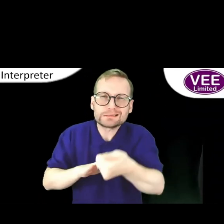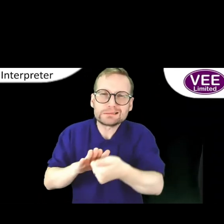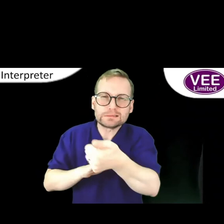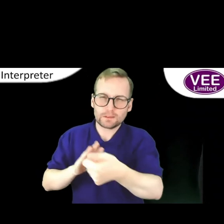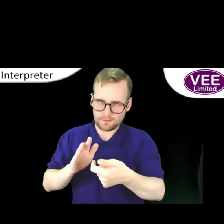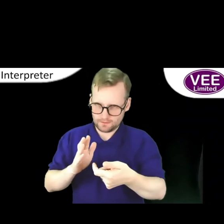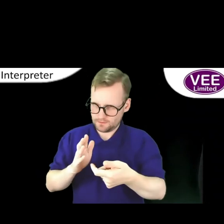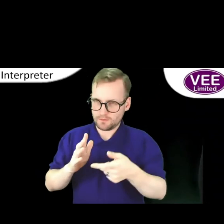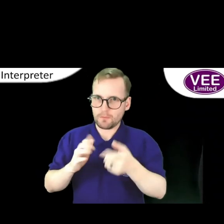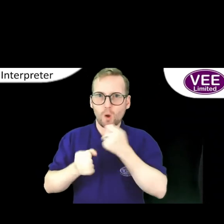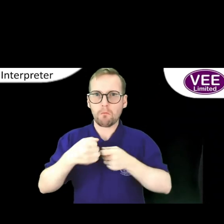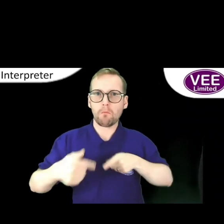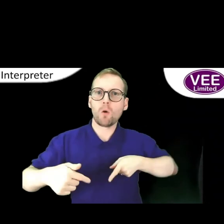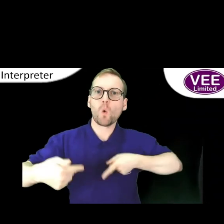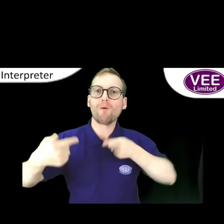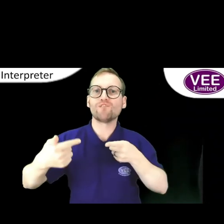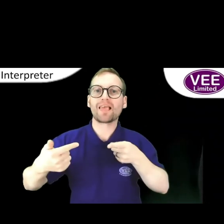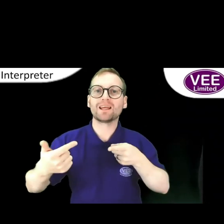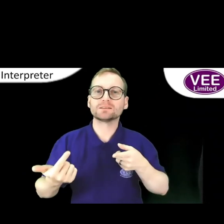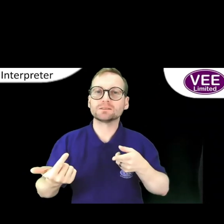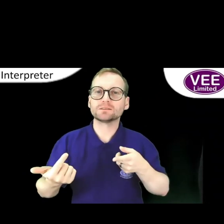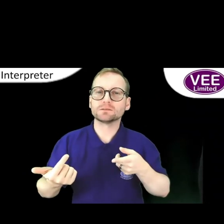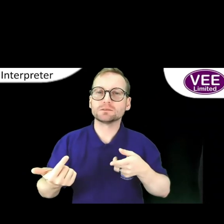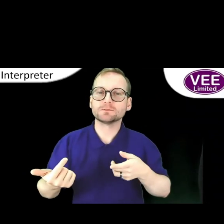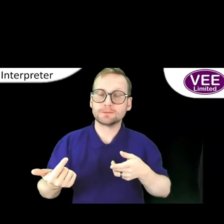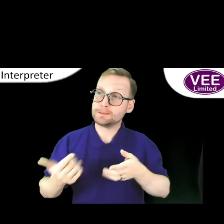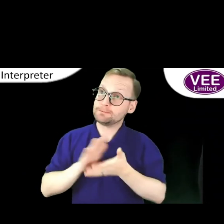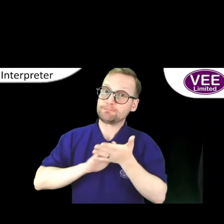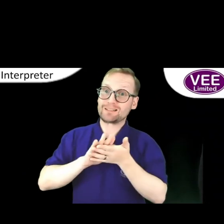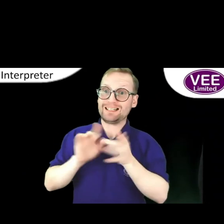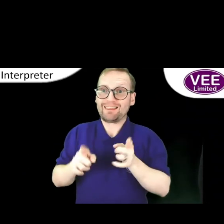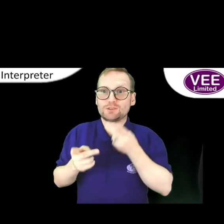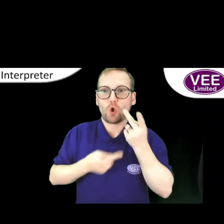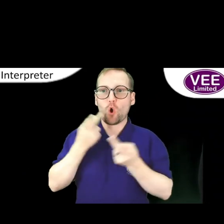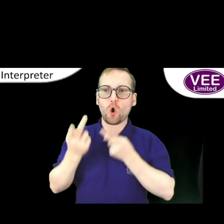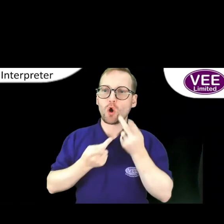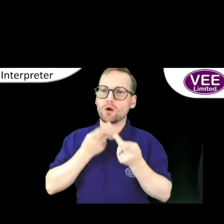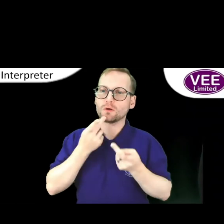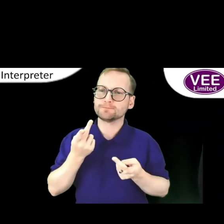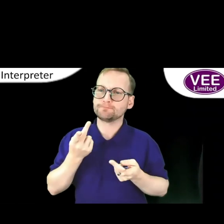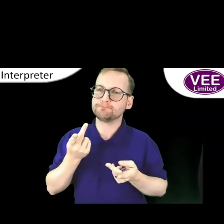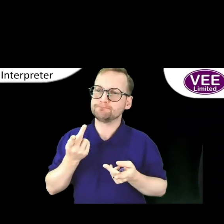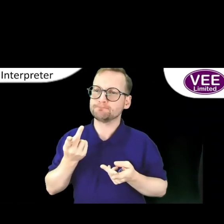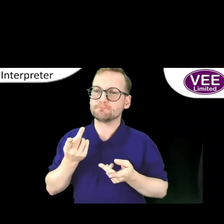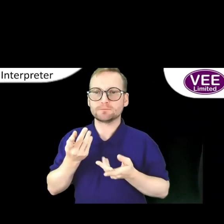kind of conflicts began to arise. And this is what this song